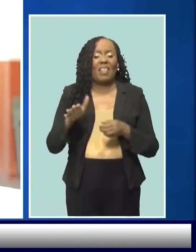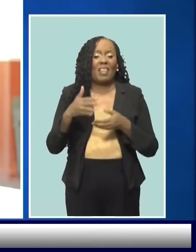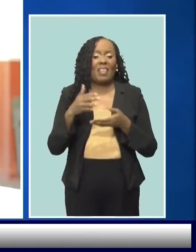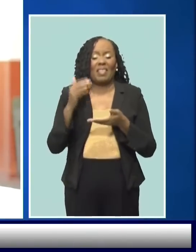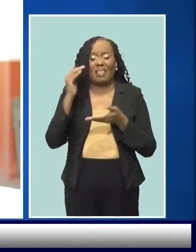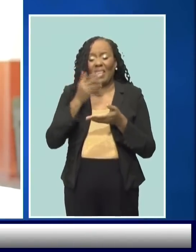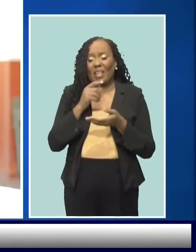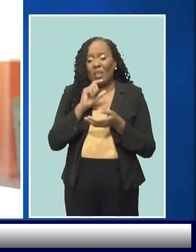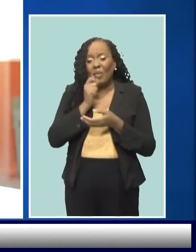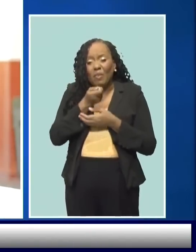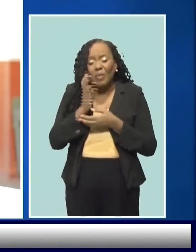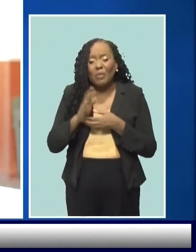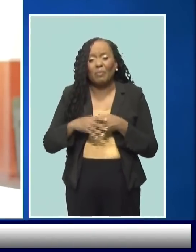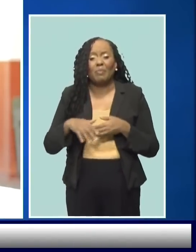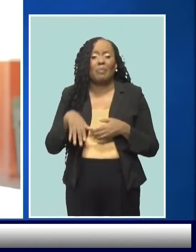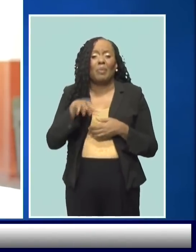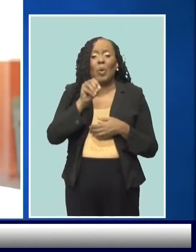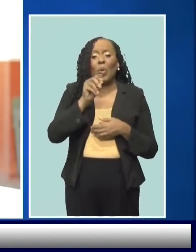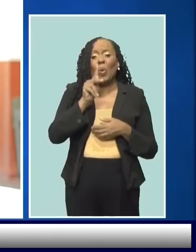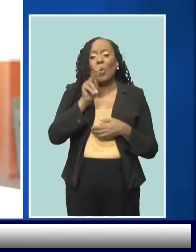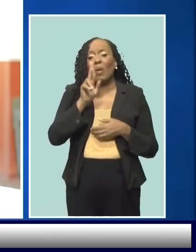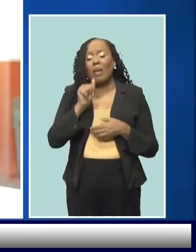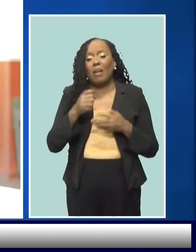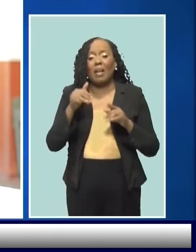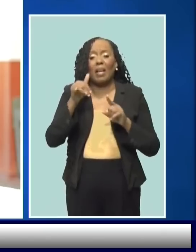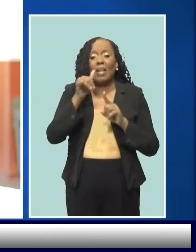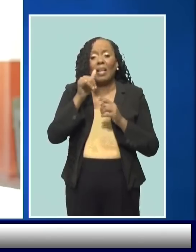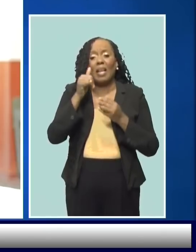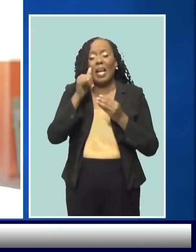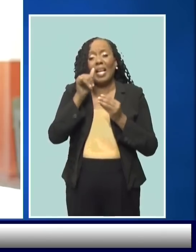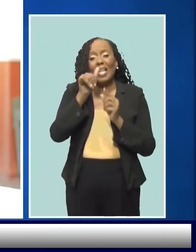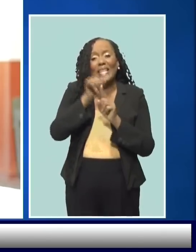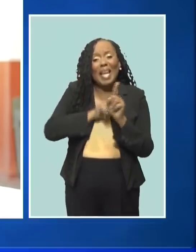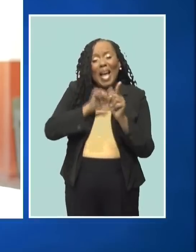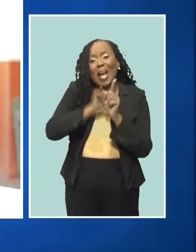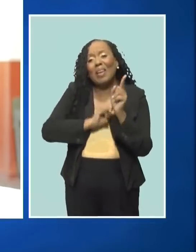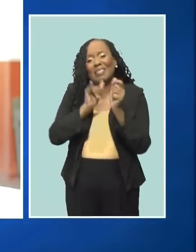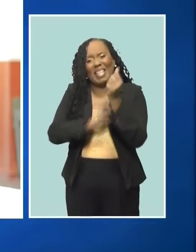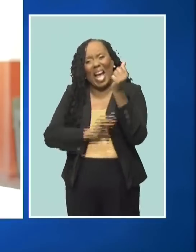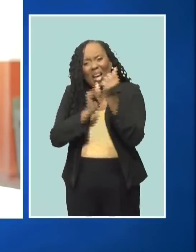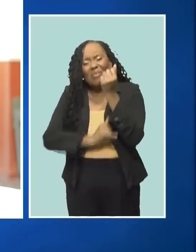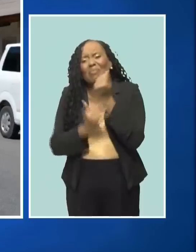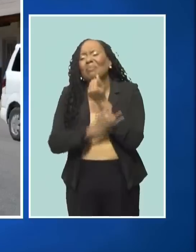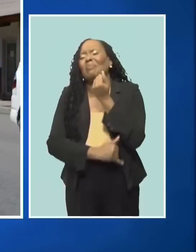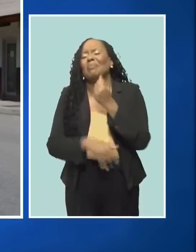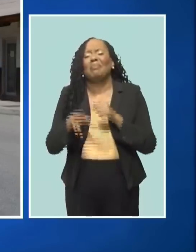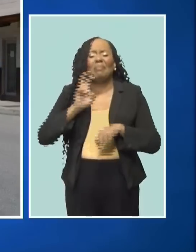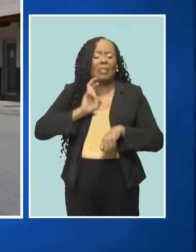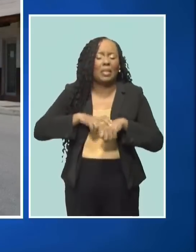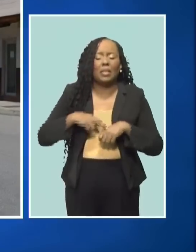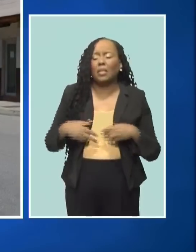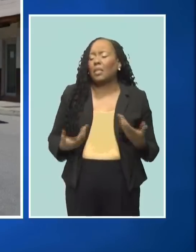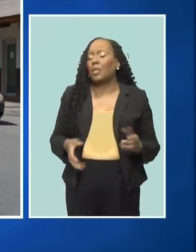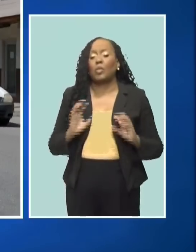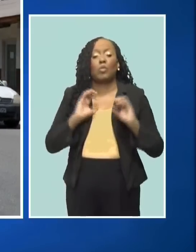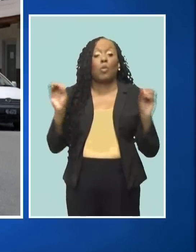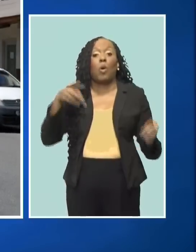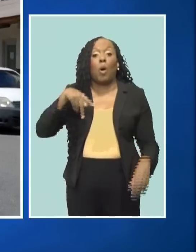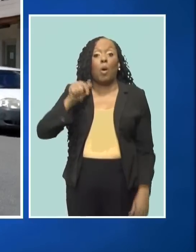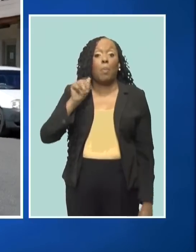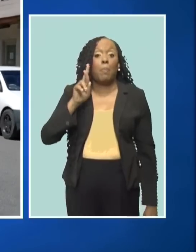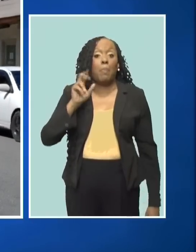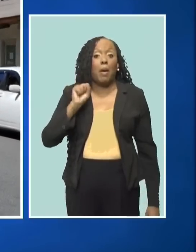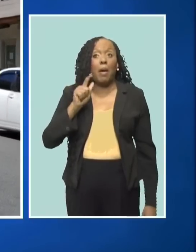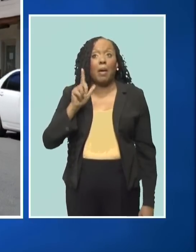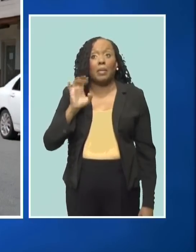Okras, potatoes, yams, edibles, thyme, all the herbs. No parsley, no